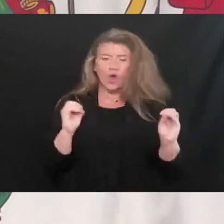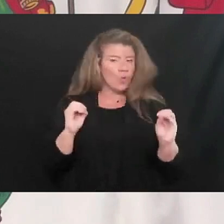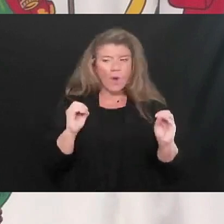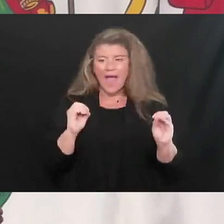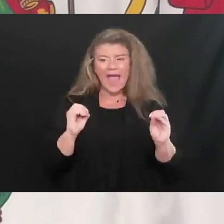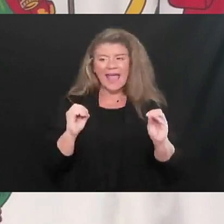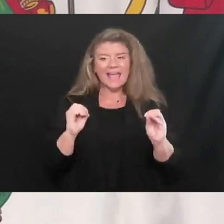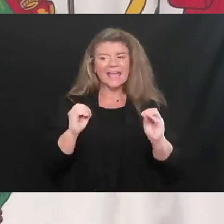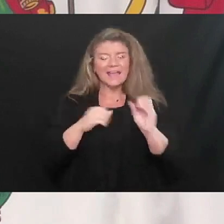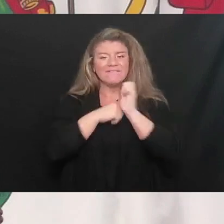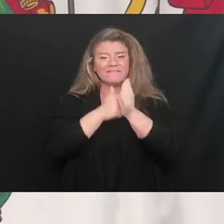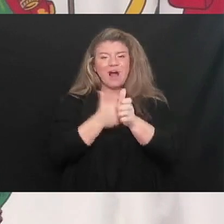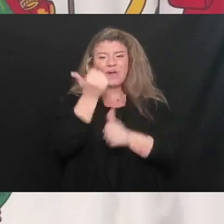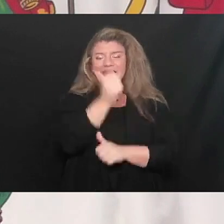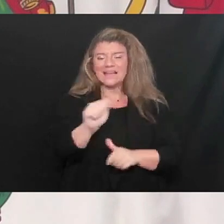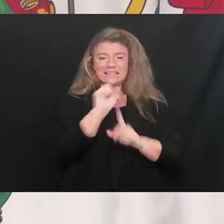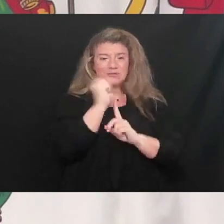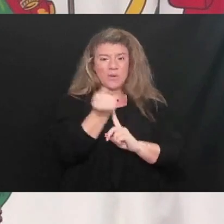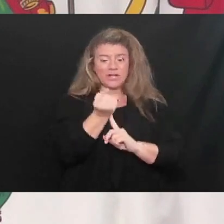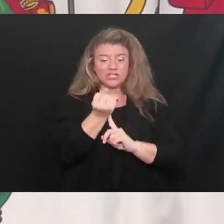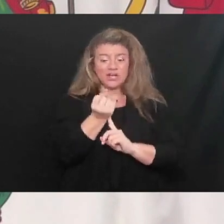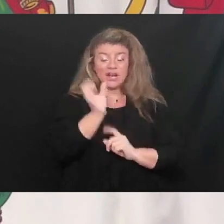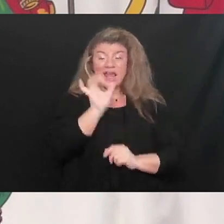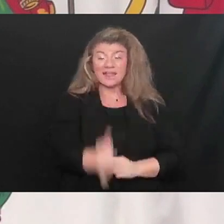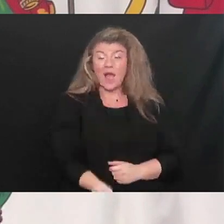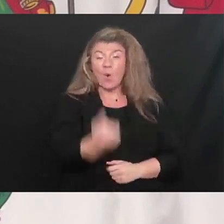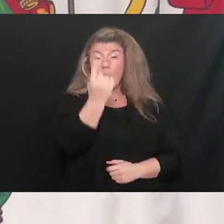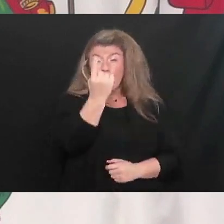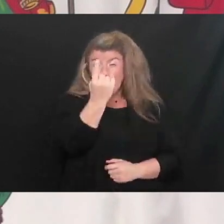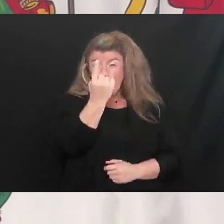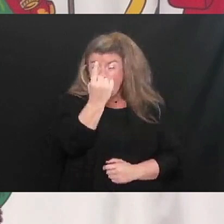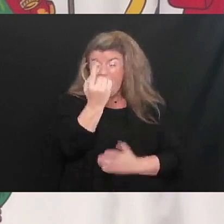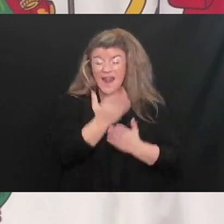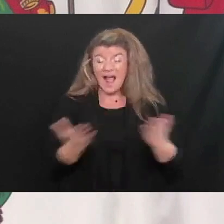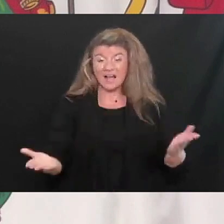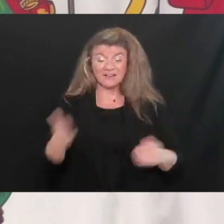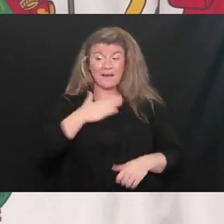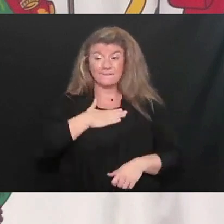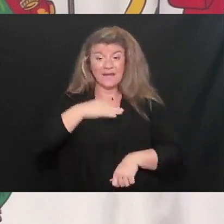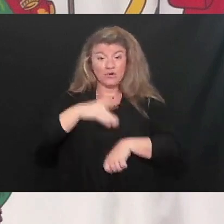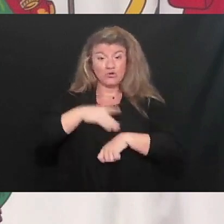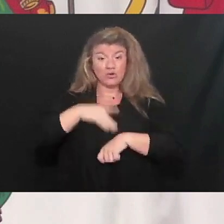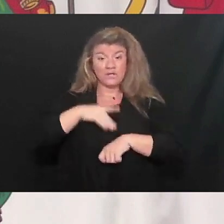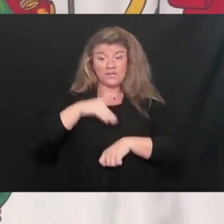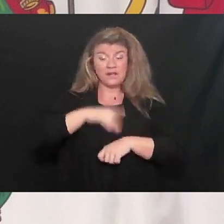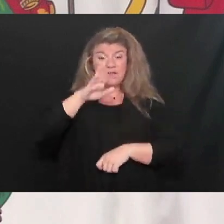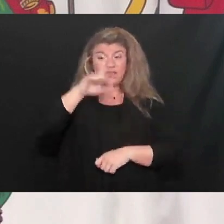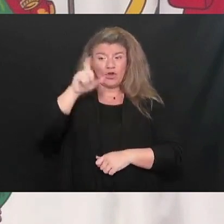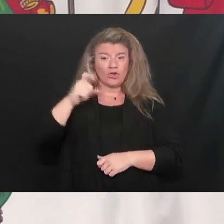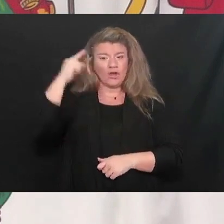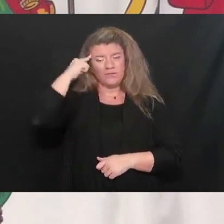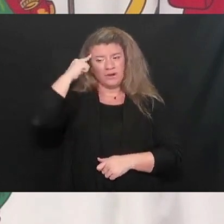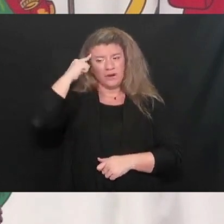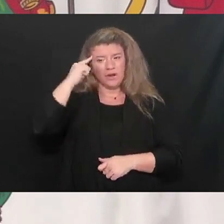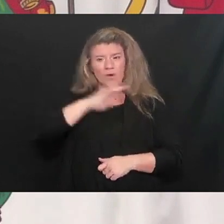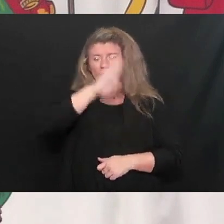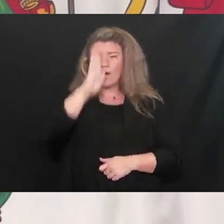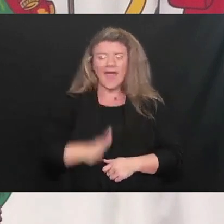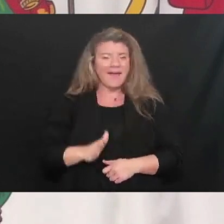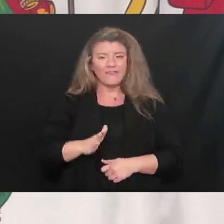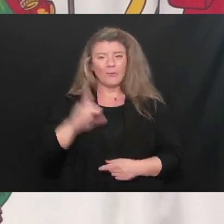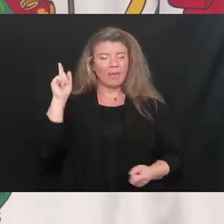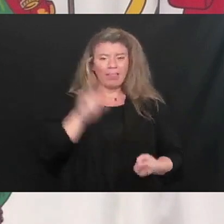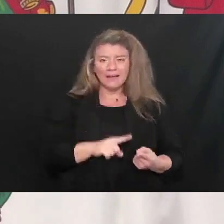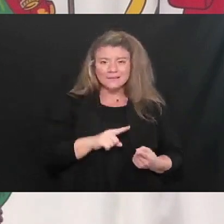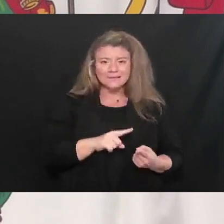under any circumstance that 1 ounce of my duties as your governor would ever be shirked in any way.